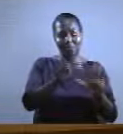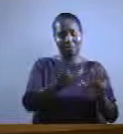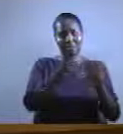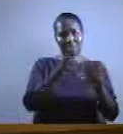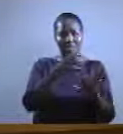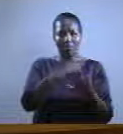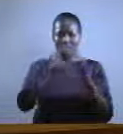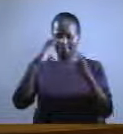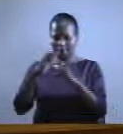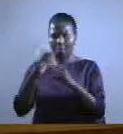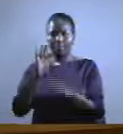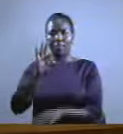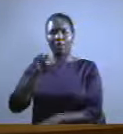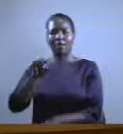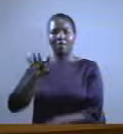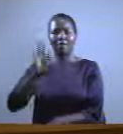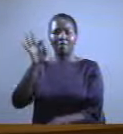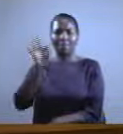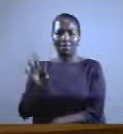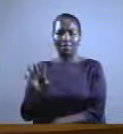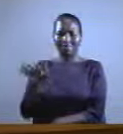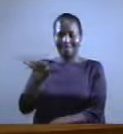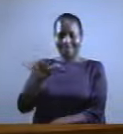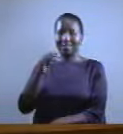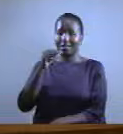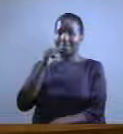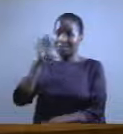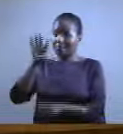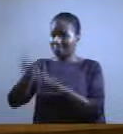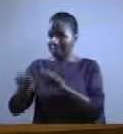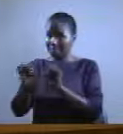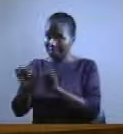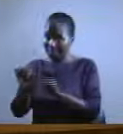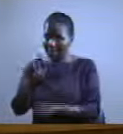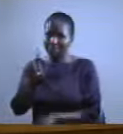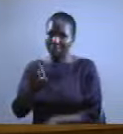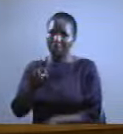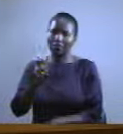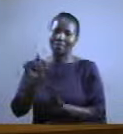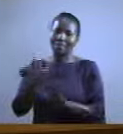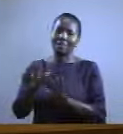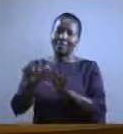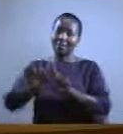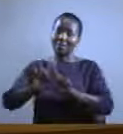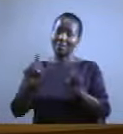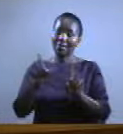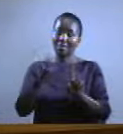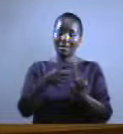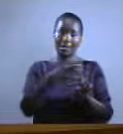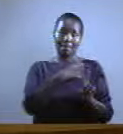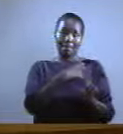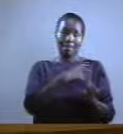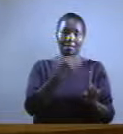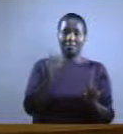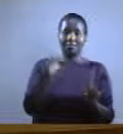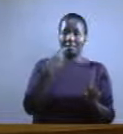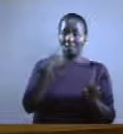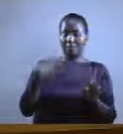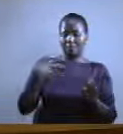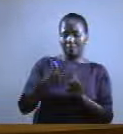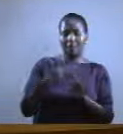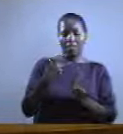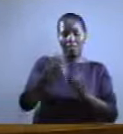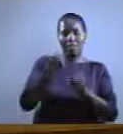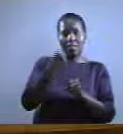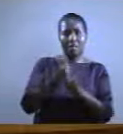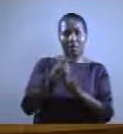of 3.5% becoming a reality for 2017. The question is, if the Minister was so wrong 3 years ago in